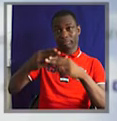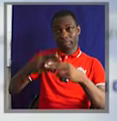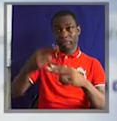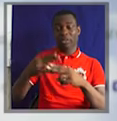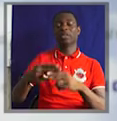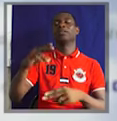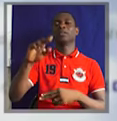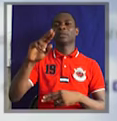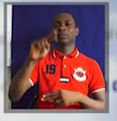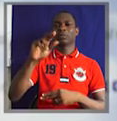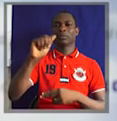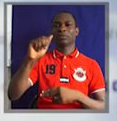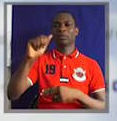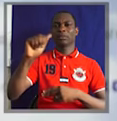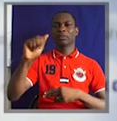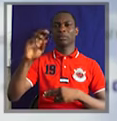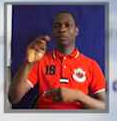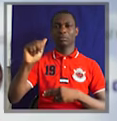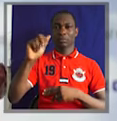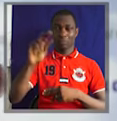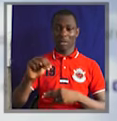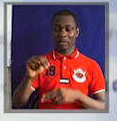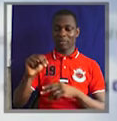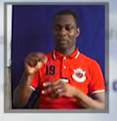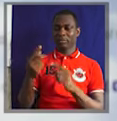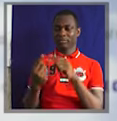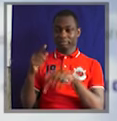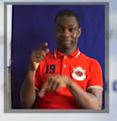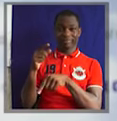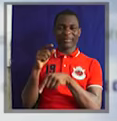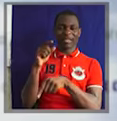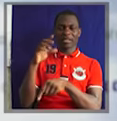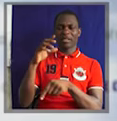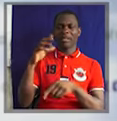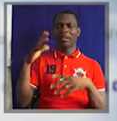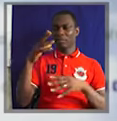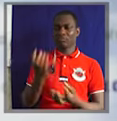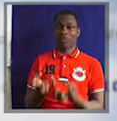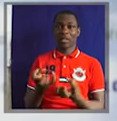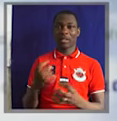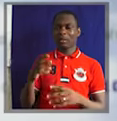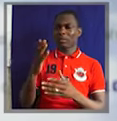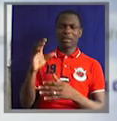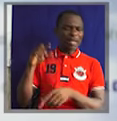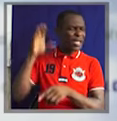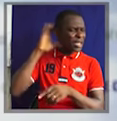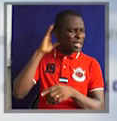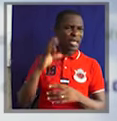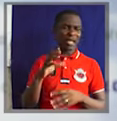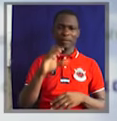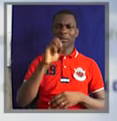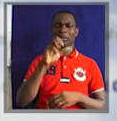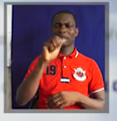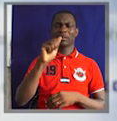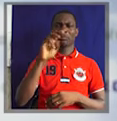kwatani ɛna obi ka kyerɛ no sɛ sɛ ɔkɔ samaria odiyifoɔ elisha ɛwɔ hɔ na wobɛtumi afa